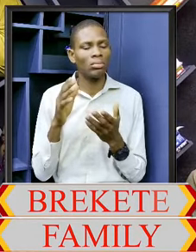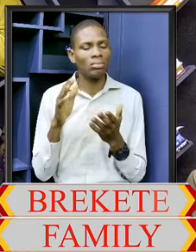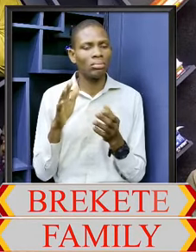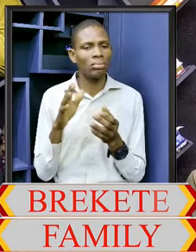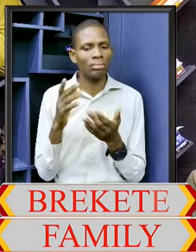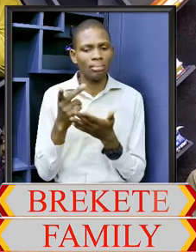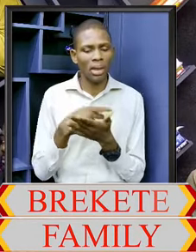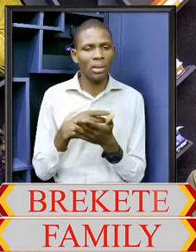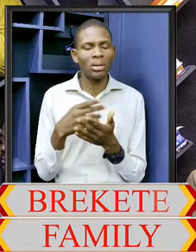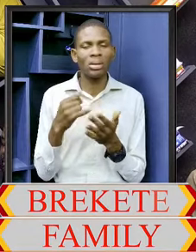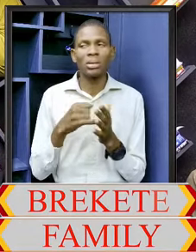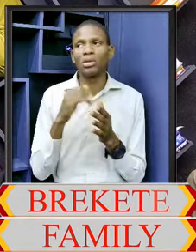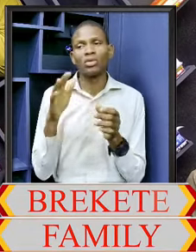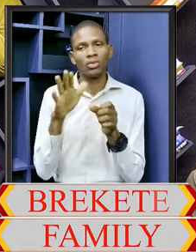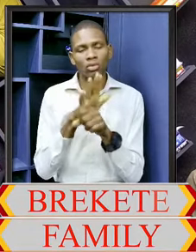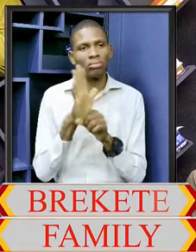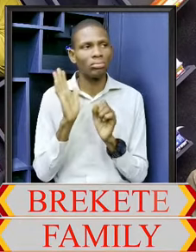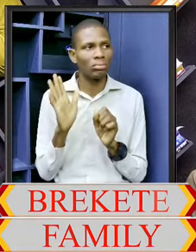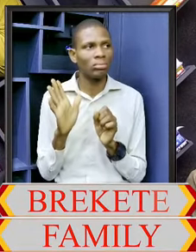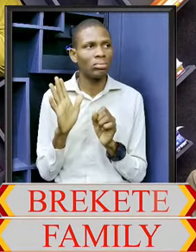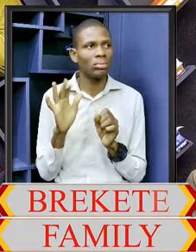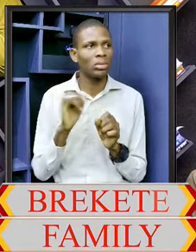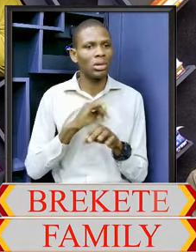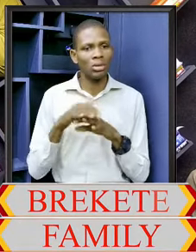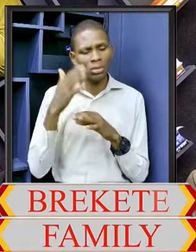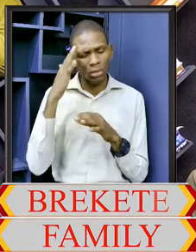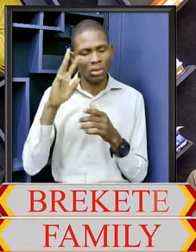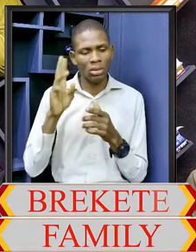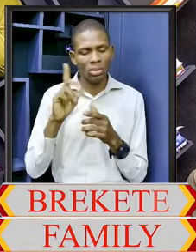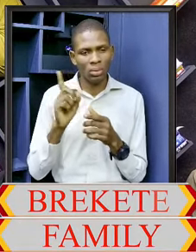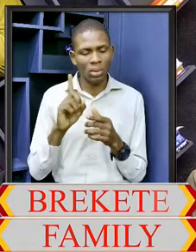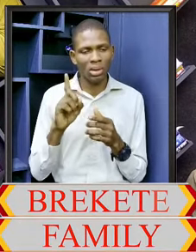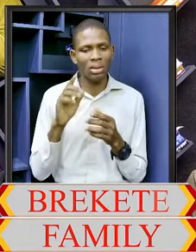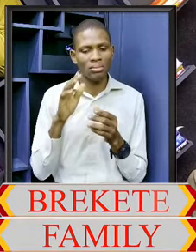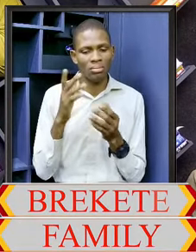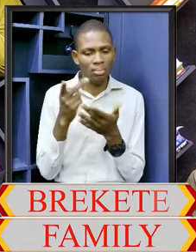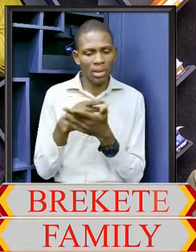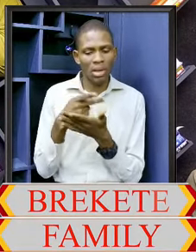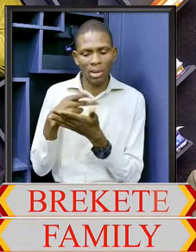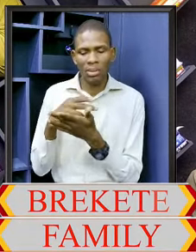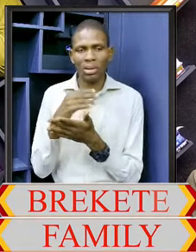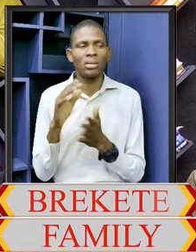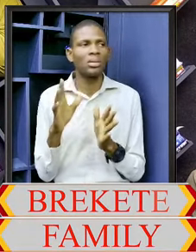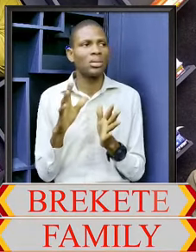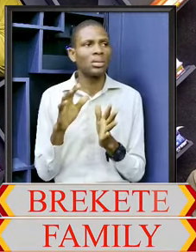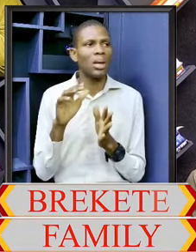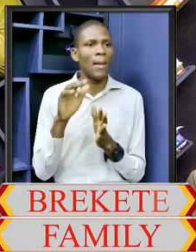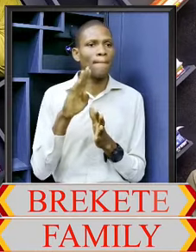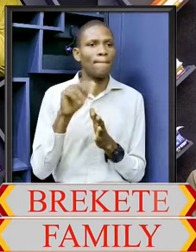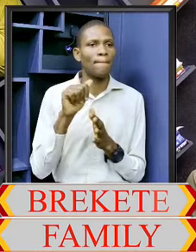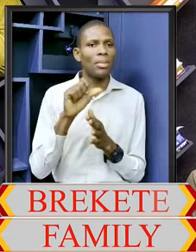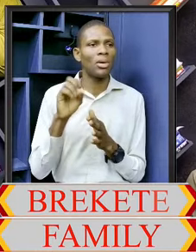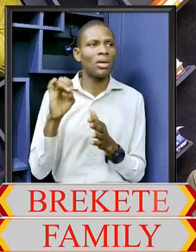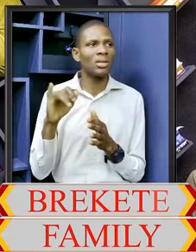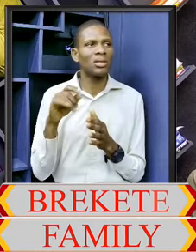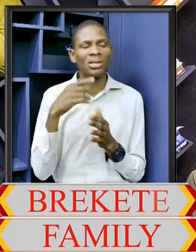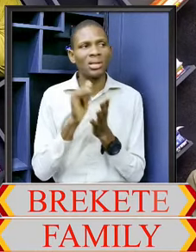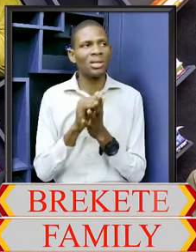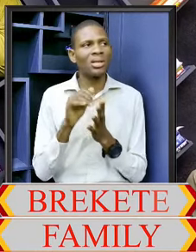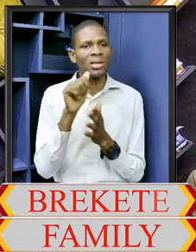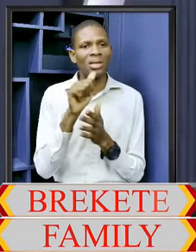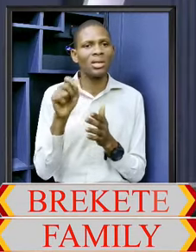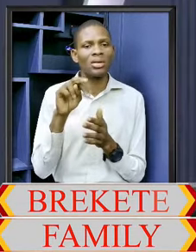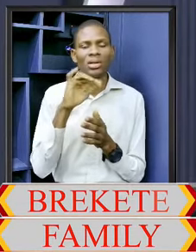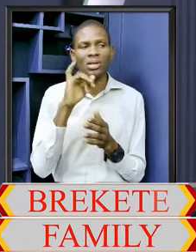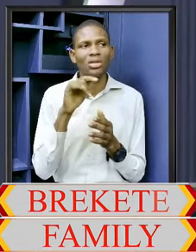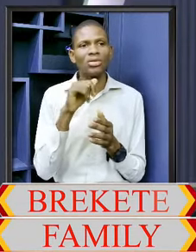where will they talk with Amo? I don't know where installment come enter. Basi Asukwa say Aaron is not saying